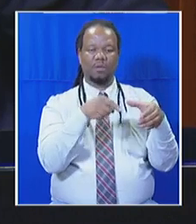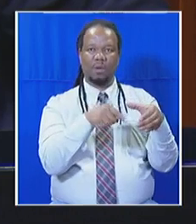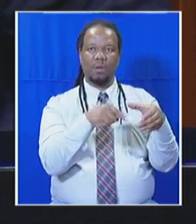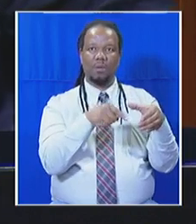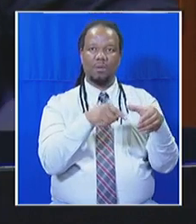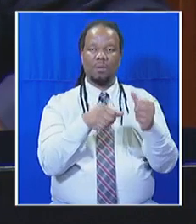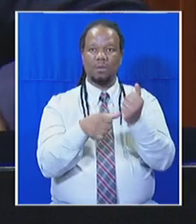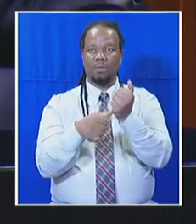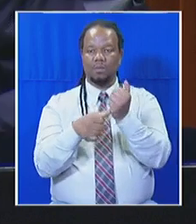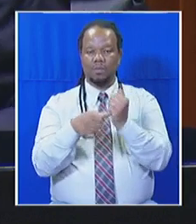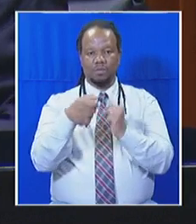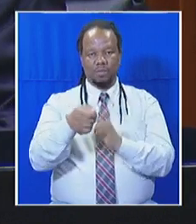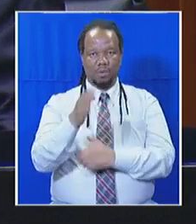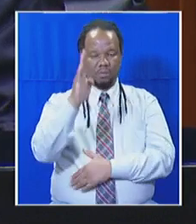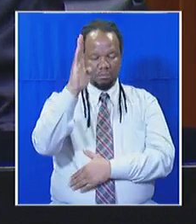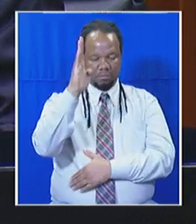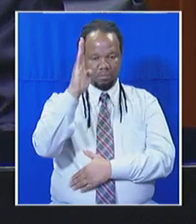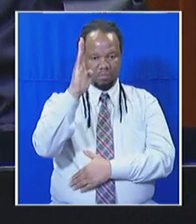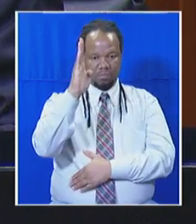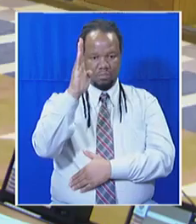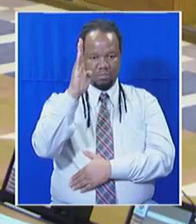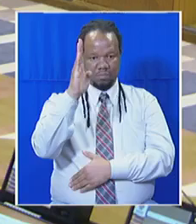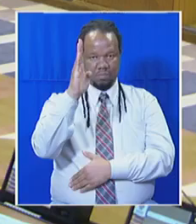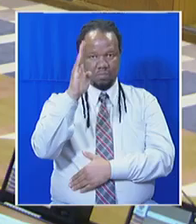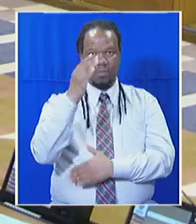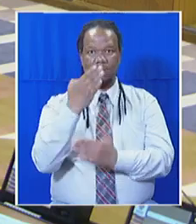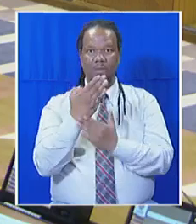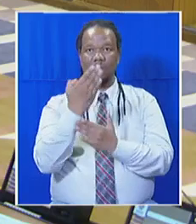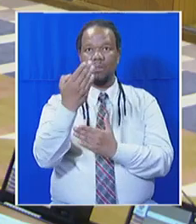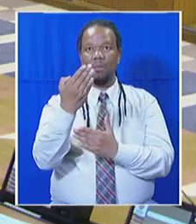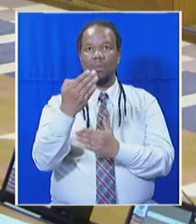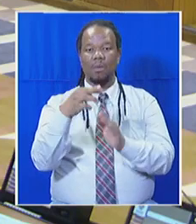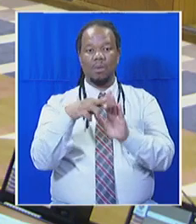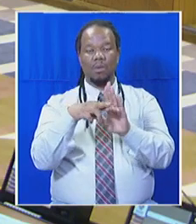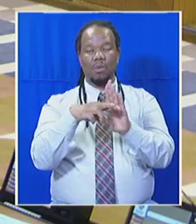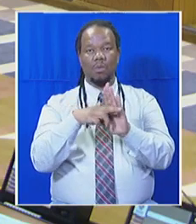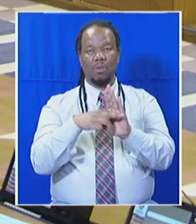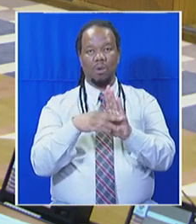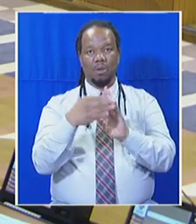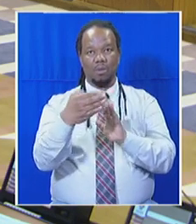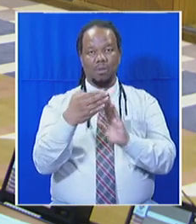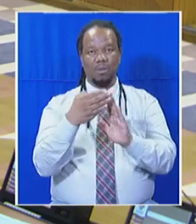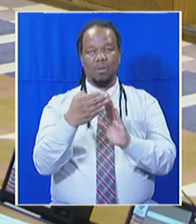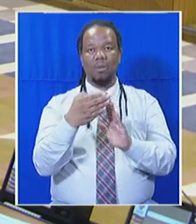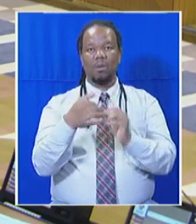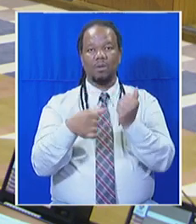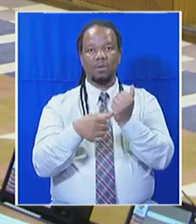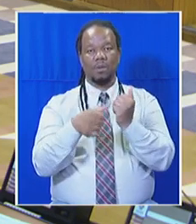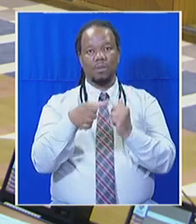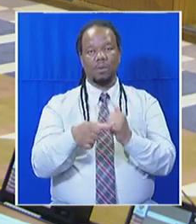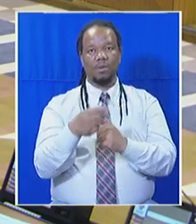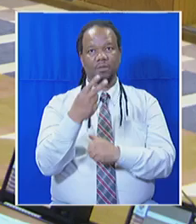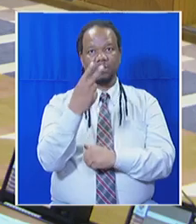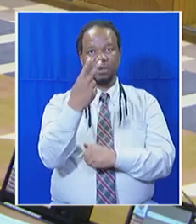Deputy Speaker. Yes, ma'am. Deputy Speaker, I'd like to address you in terms of Rule 109, if I may. Yes, Honourable Member. Deputy Speaker, this is the second time